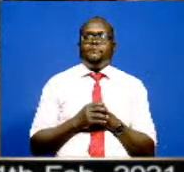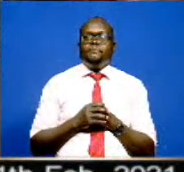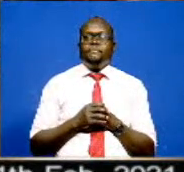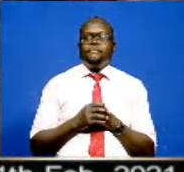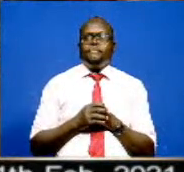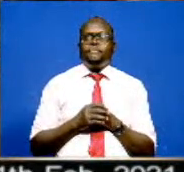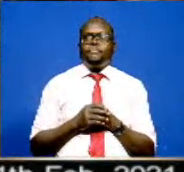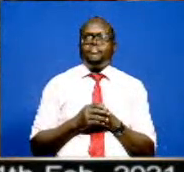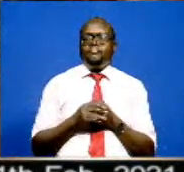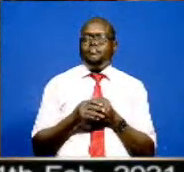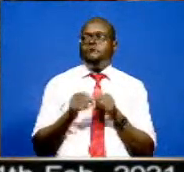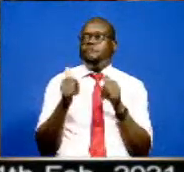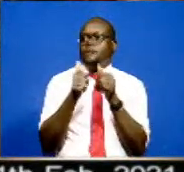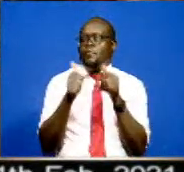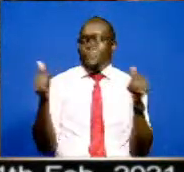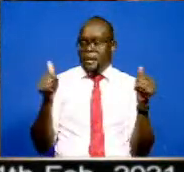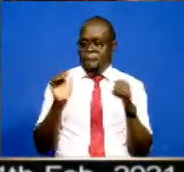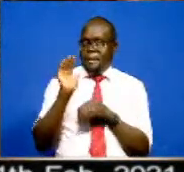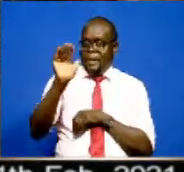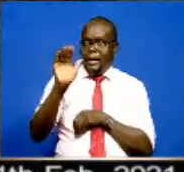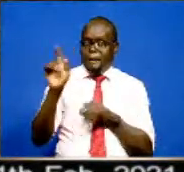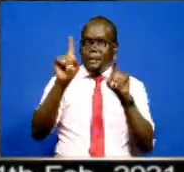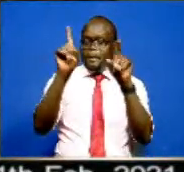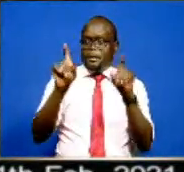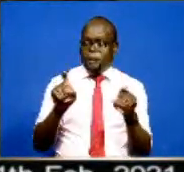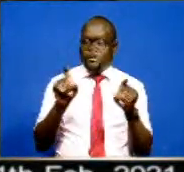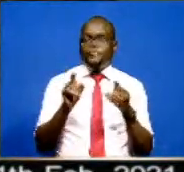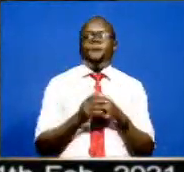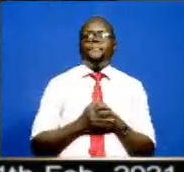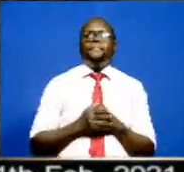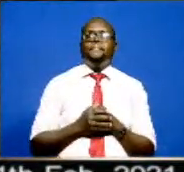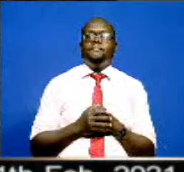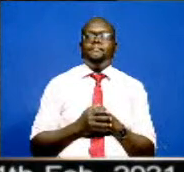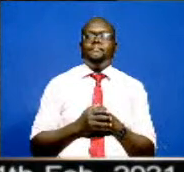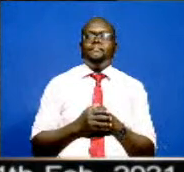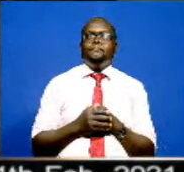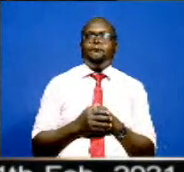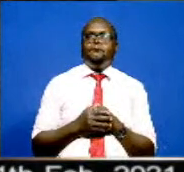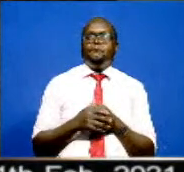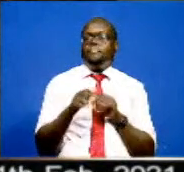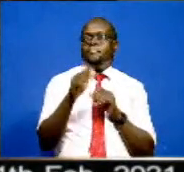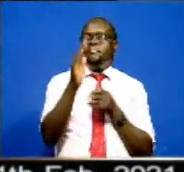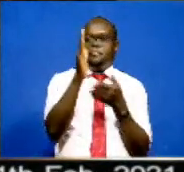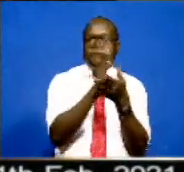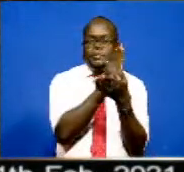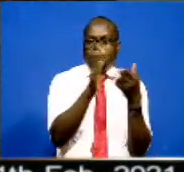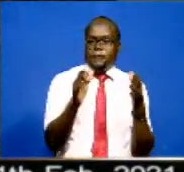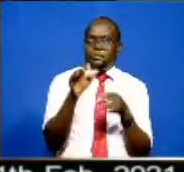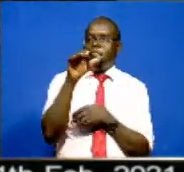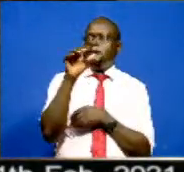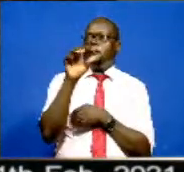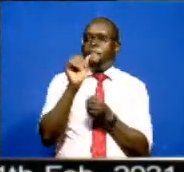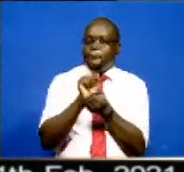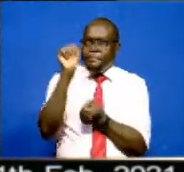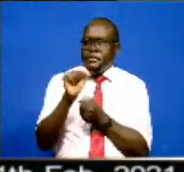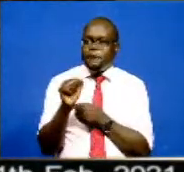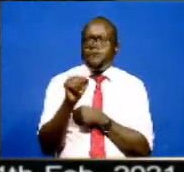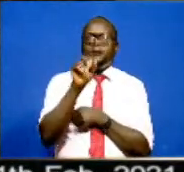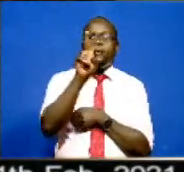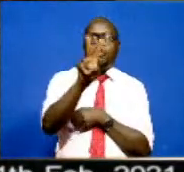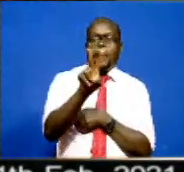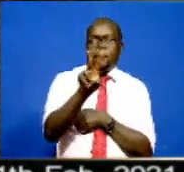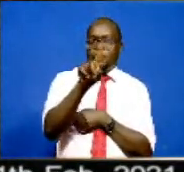Well, I deserve the House to put the question. That pursuant to the provisions of Section 15, subsection 1, paragraph